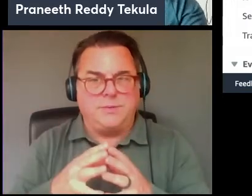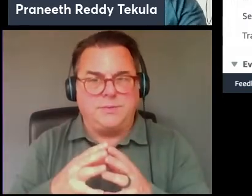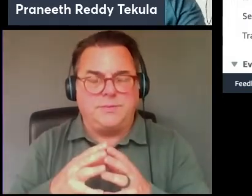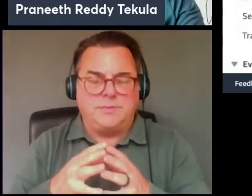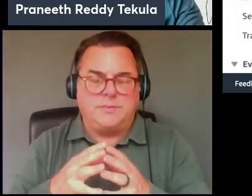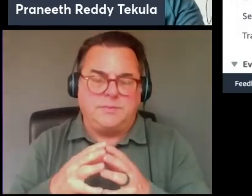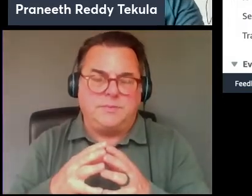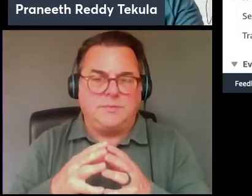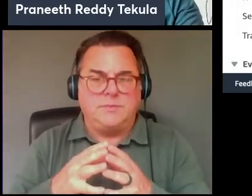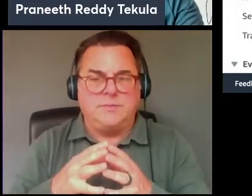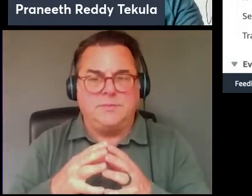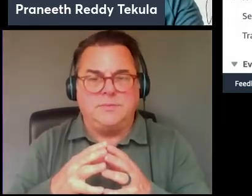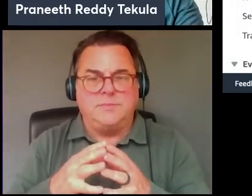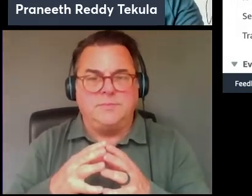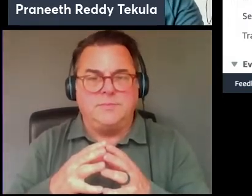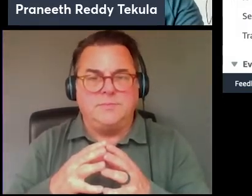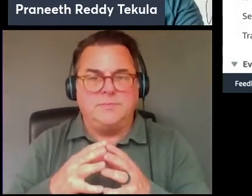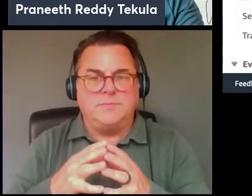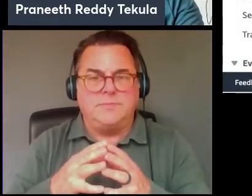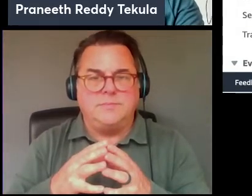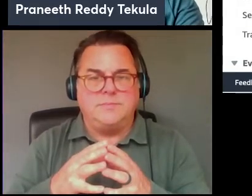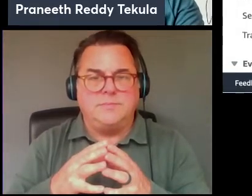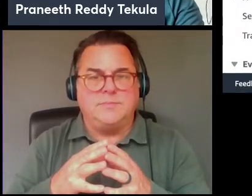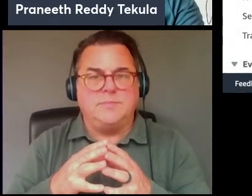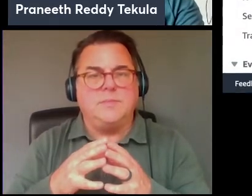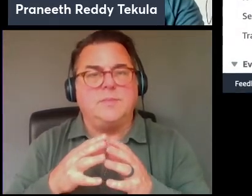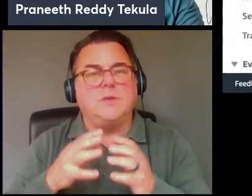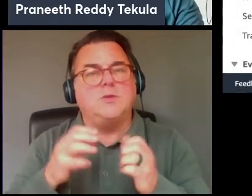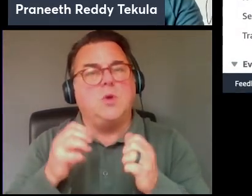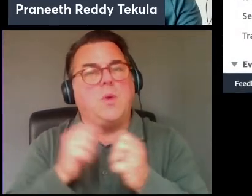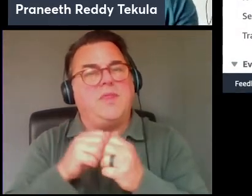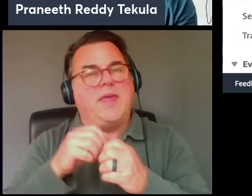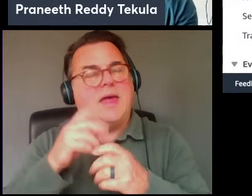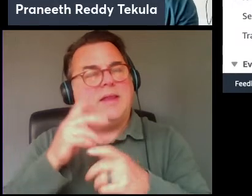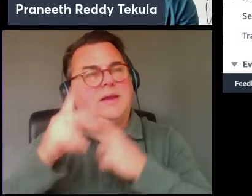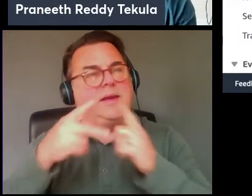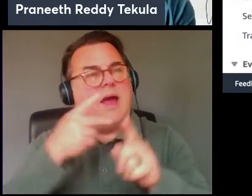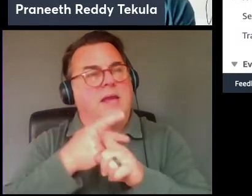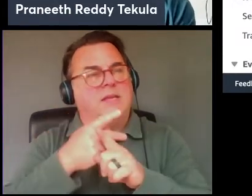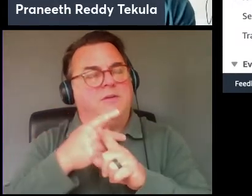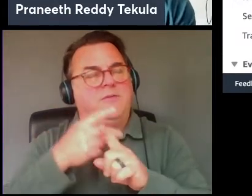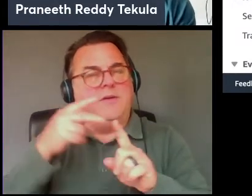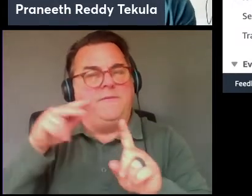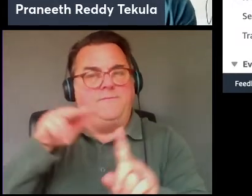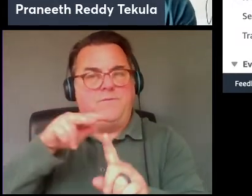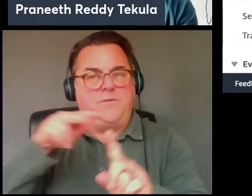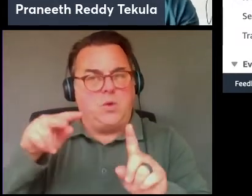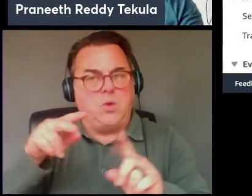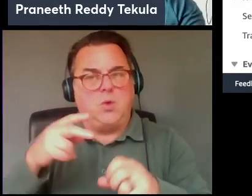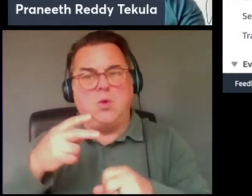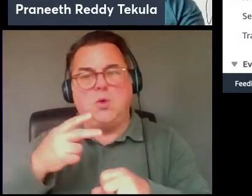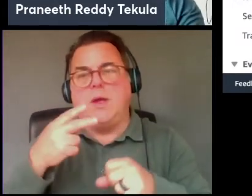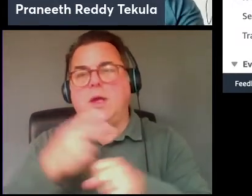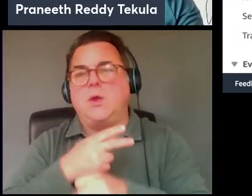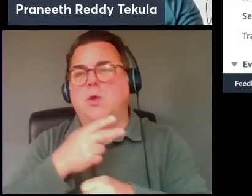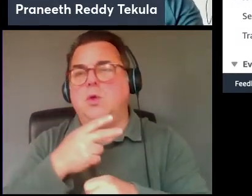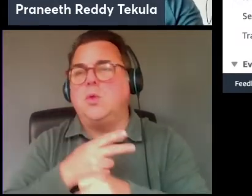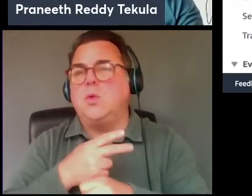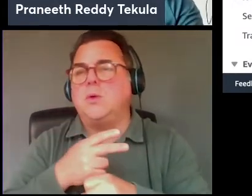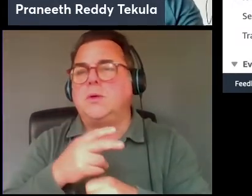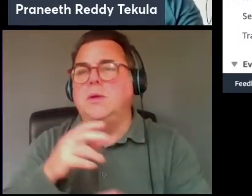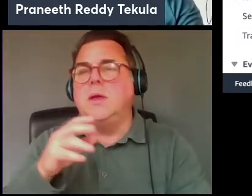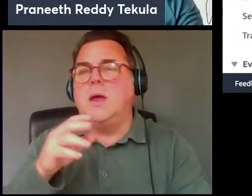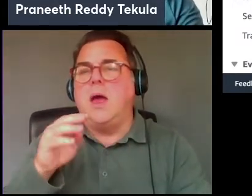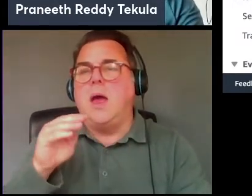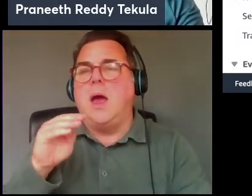would be preferring it. That's where with metric insights, you can also use in add a math expression on top of